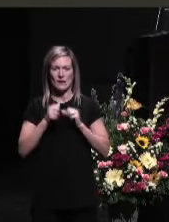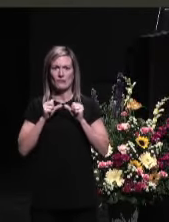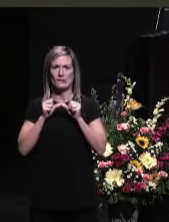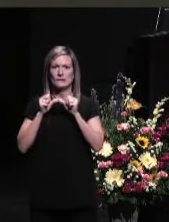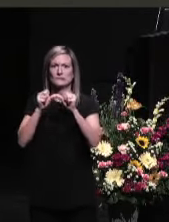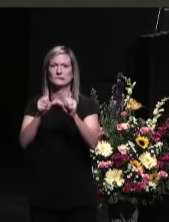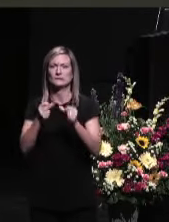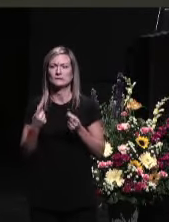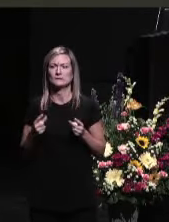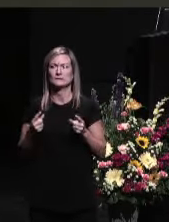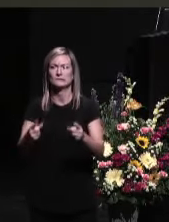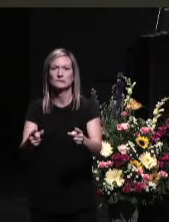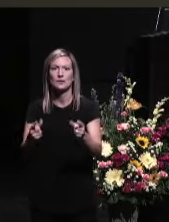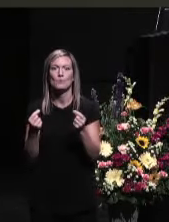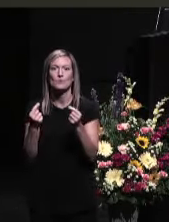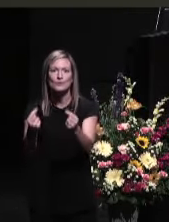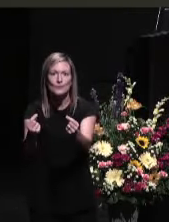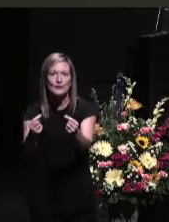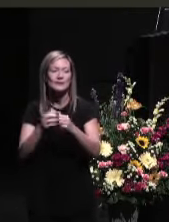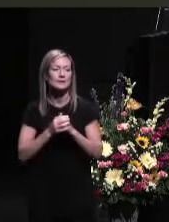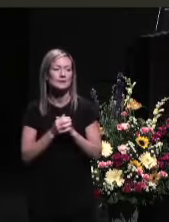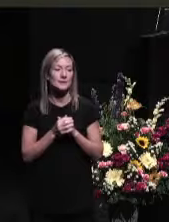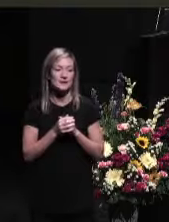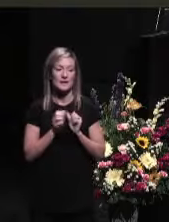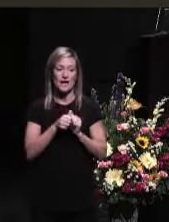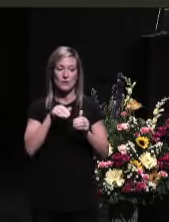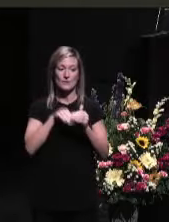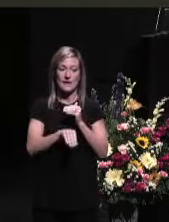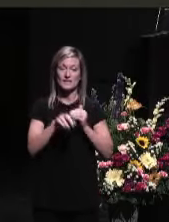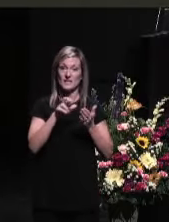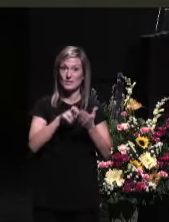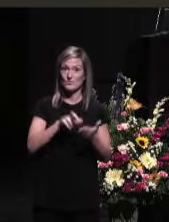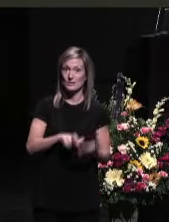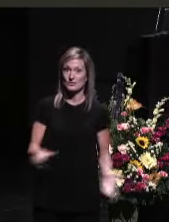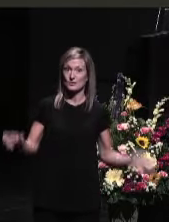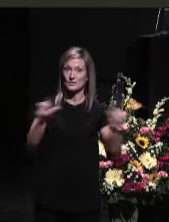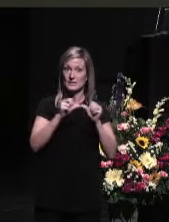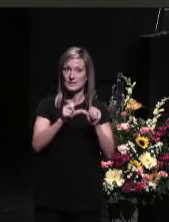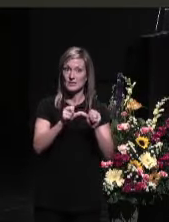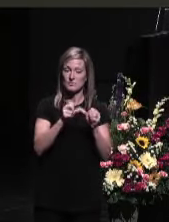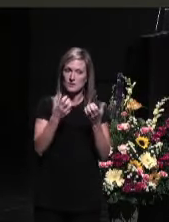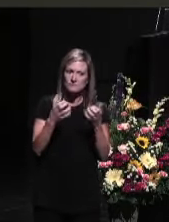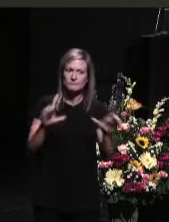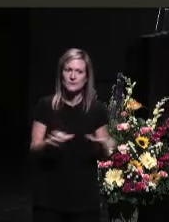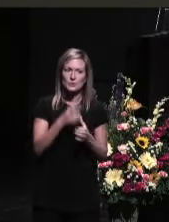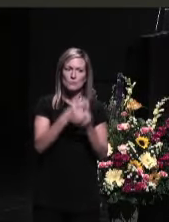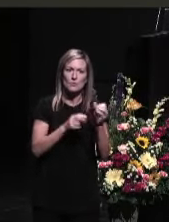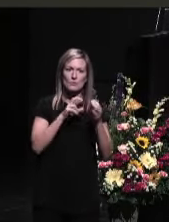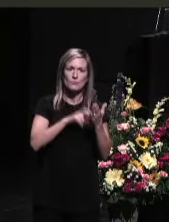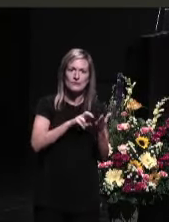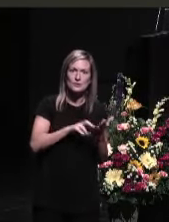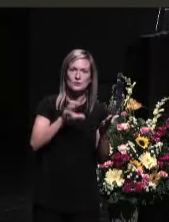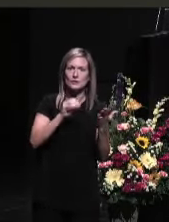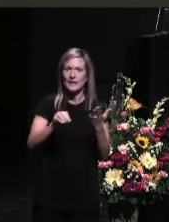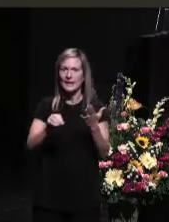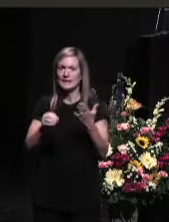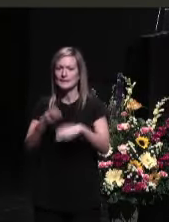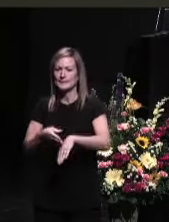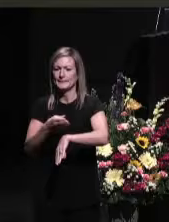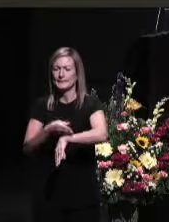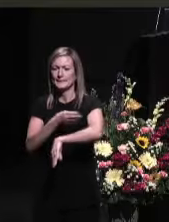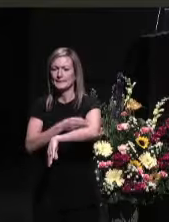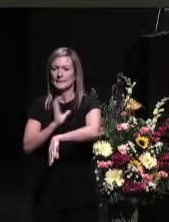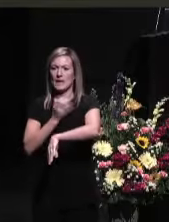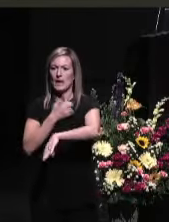mission, the access and research, which I think are synergistic. I think they're powerful together. But it does raise incredible